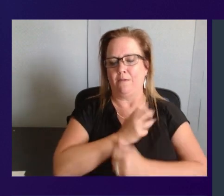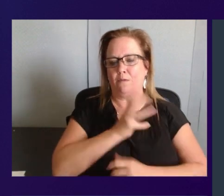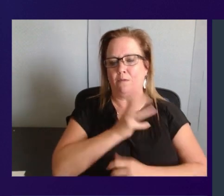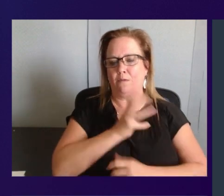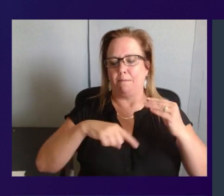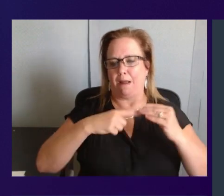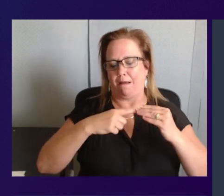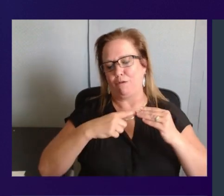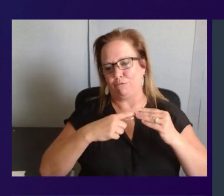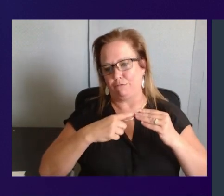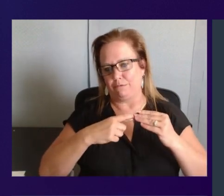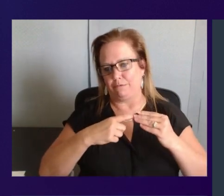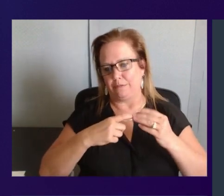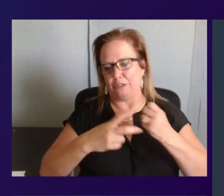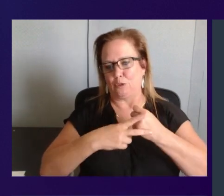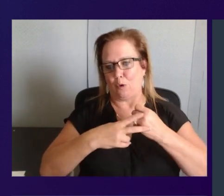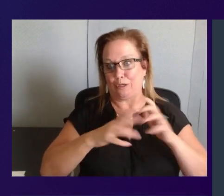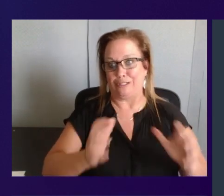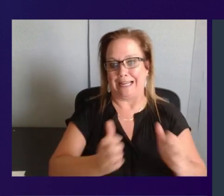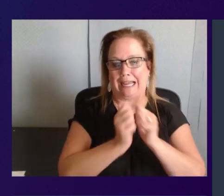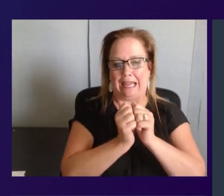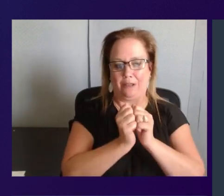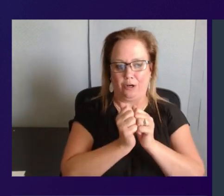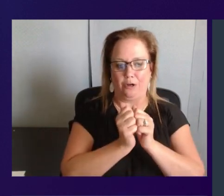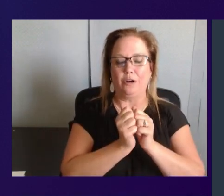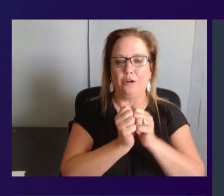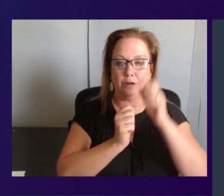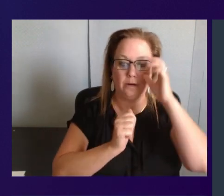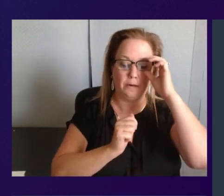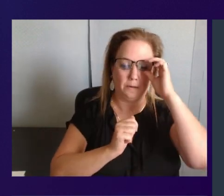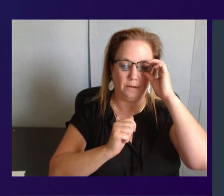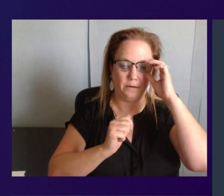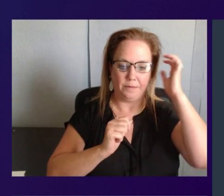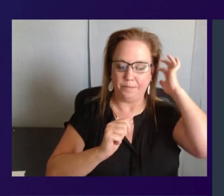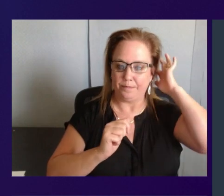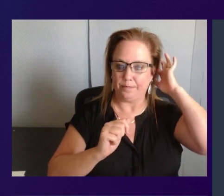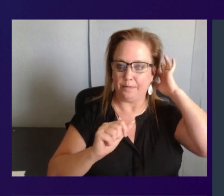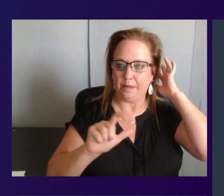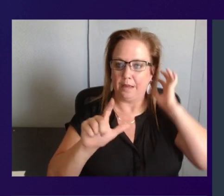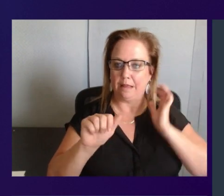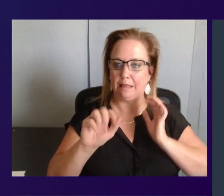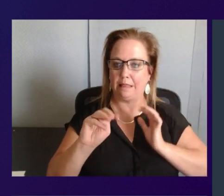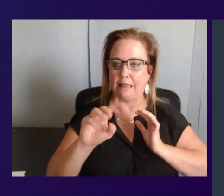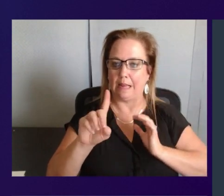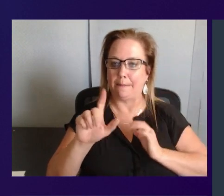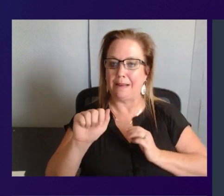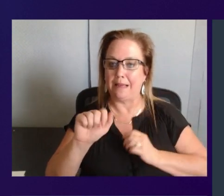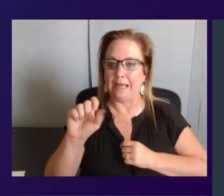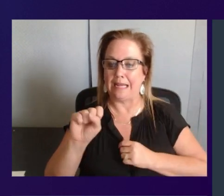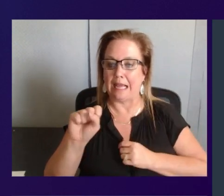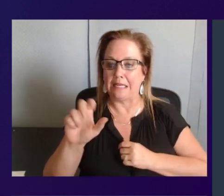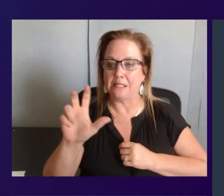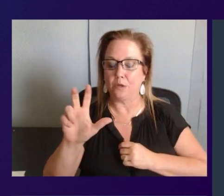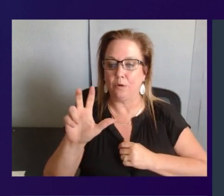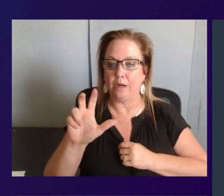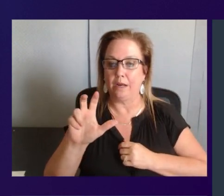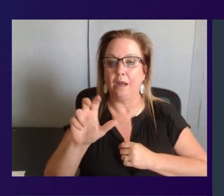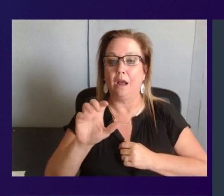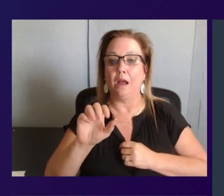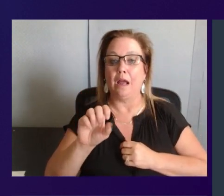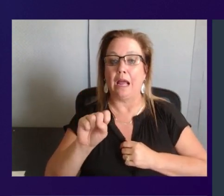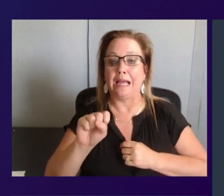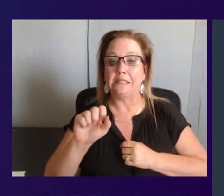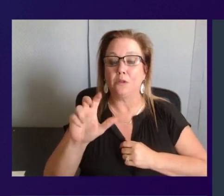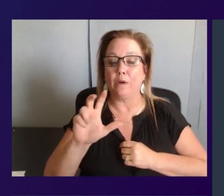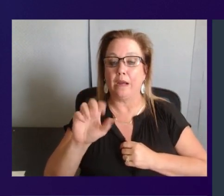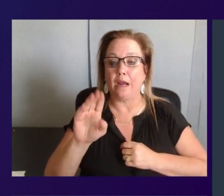put serverless and storage together, and that's going to be Lambda and S3. So S3 Object Lambda lets you add your